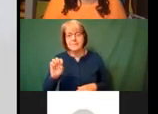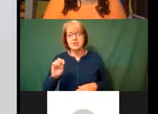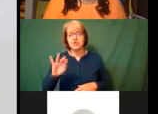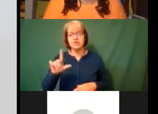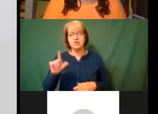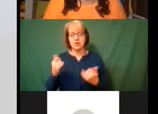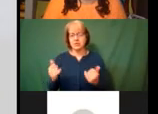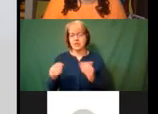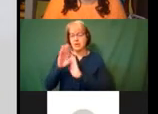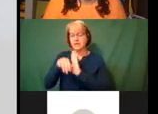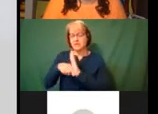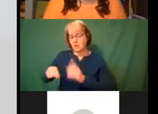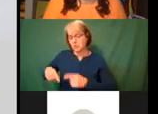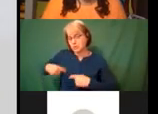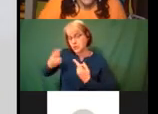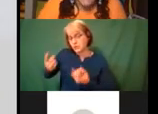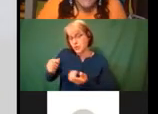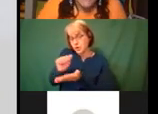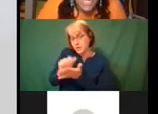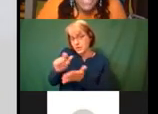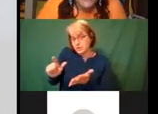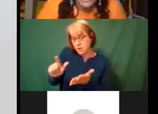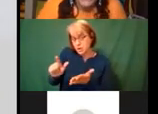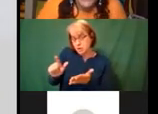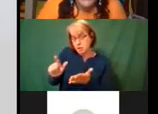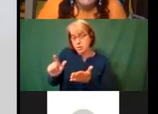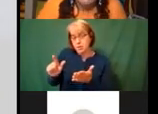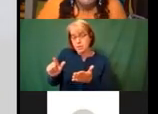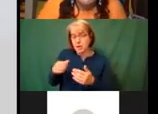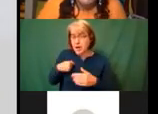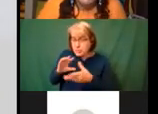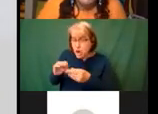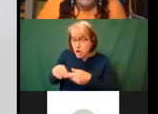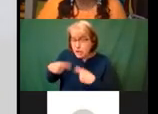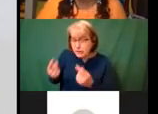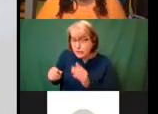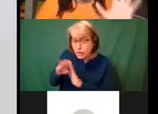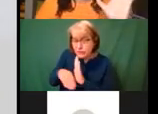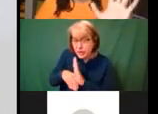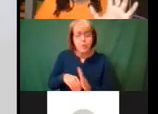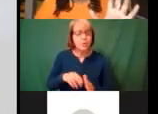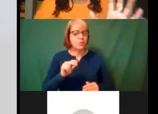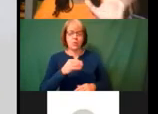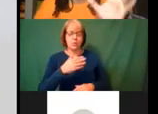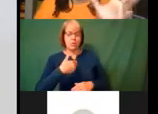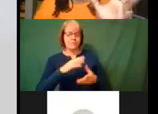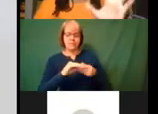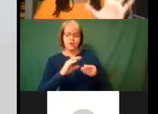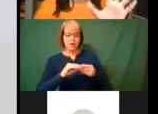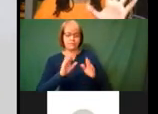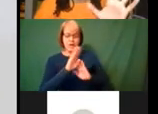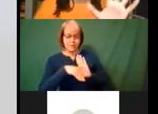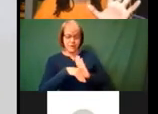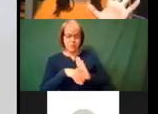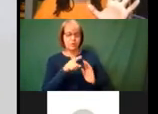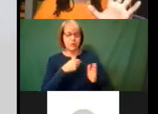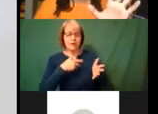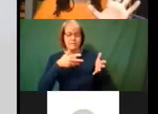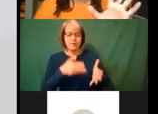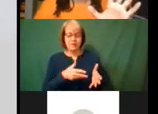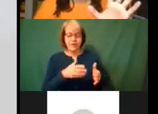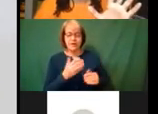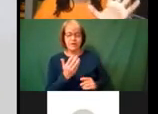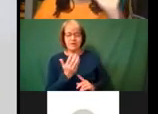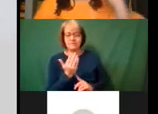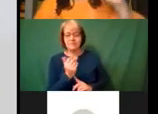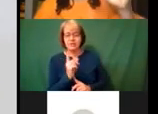in. But I been talking for 30 minutes? No, you have not. Okay. So you probably have like another 15